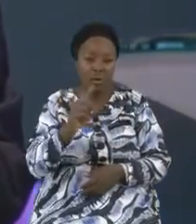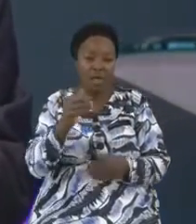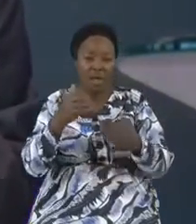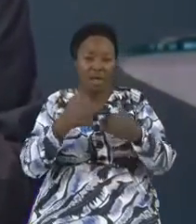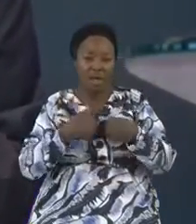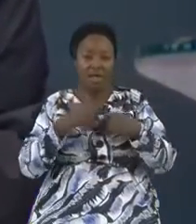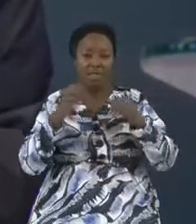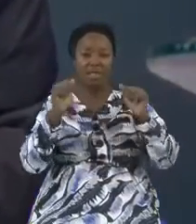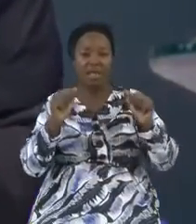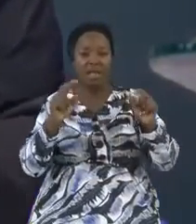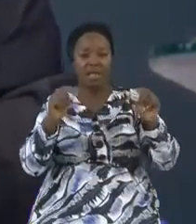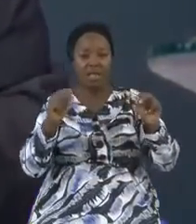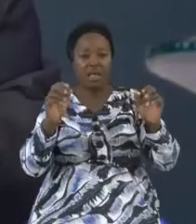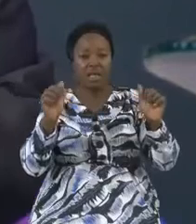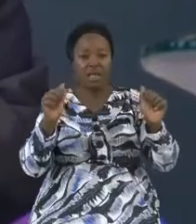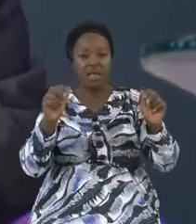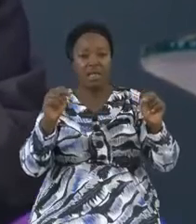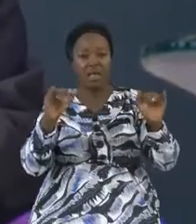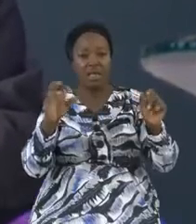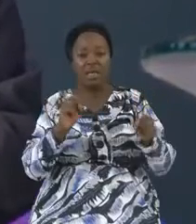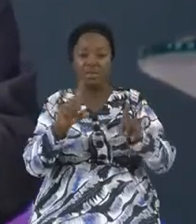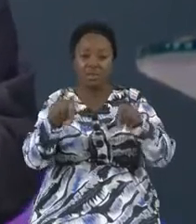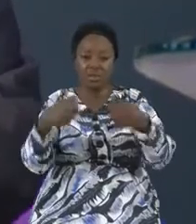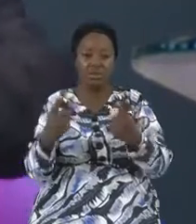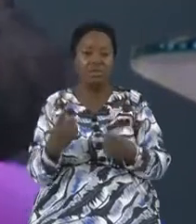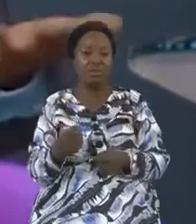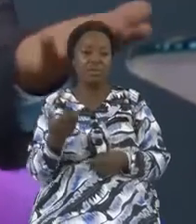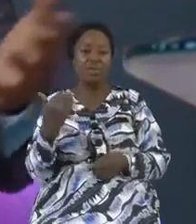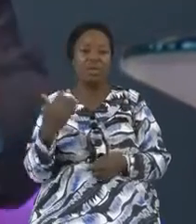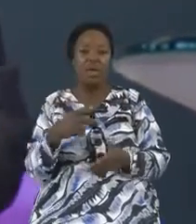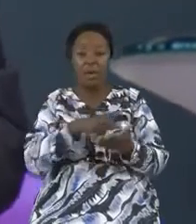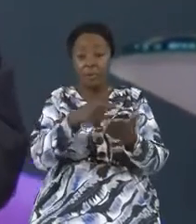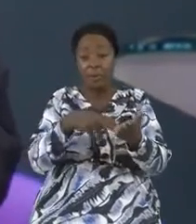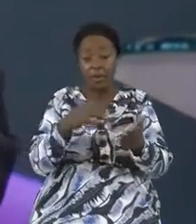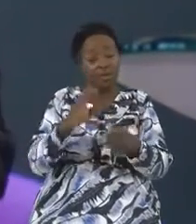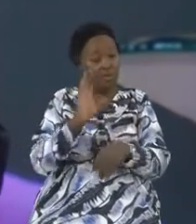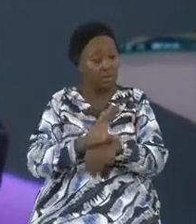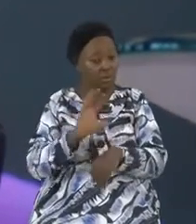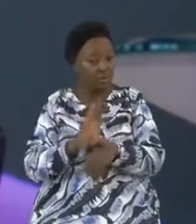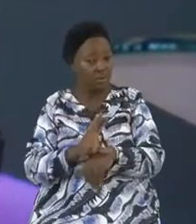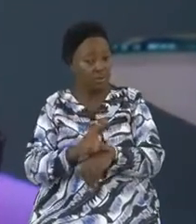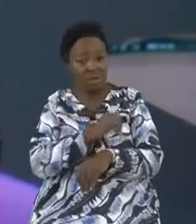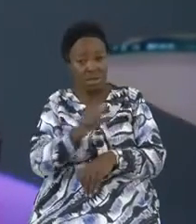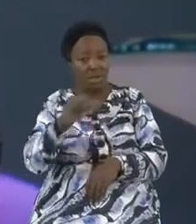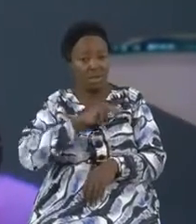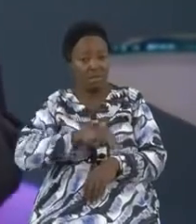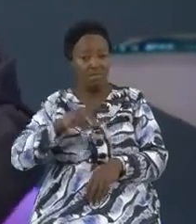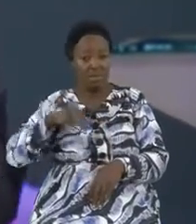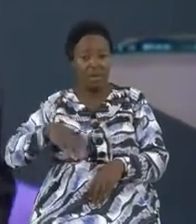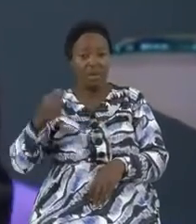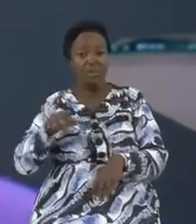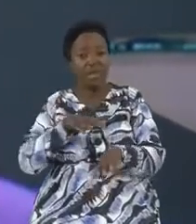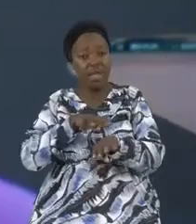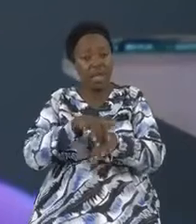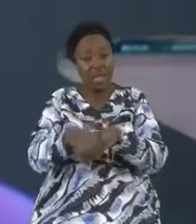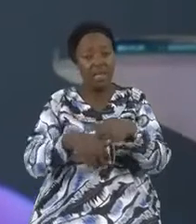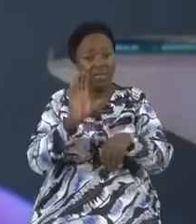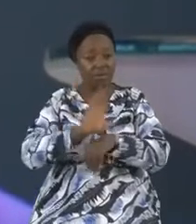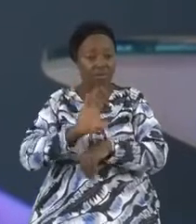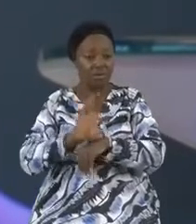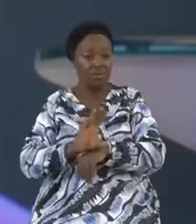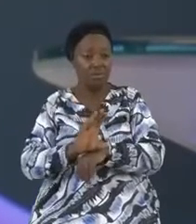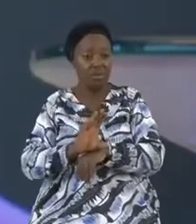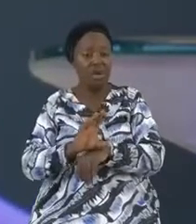Ananias gone? Part of the church, a member of the early church, he lied to